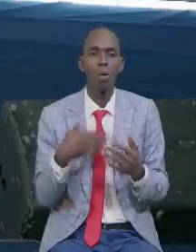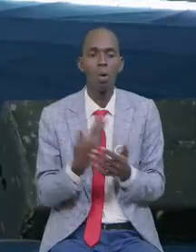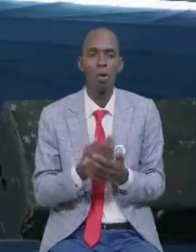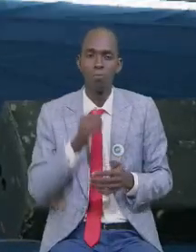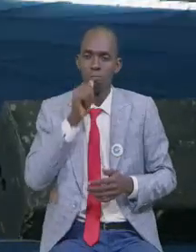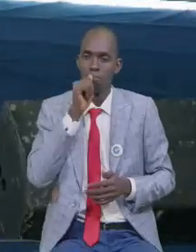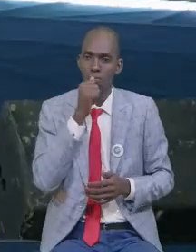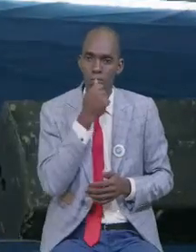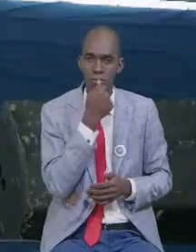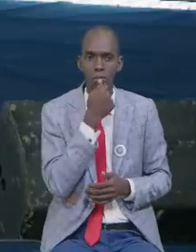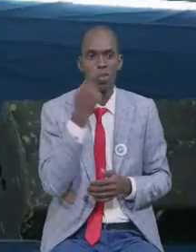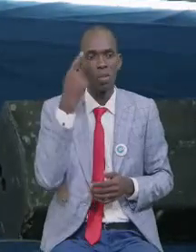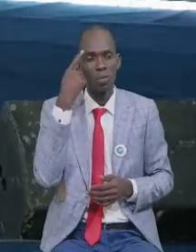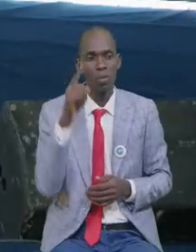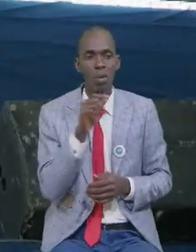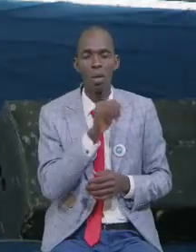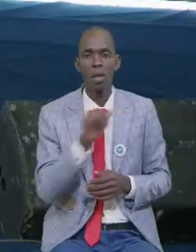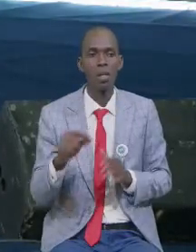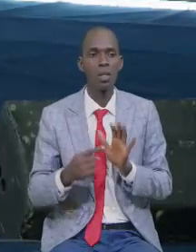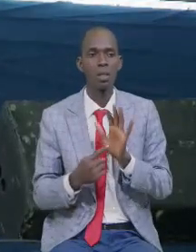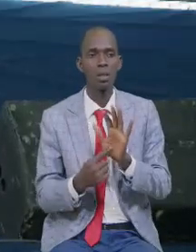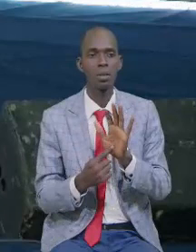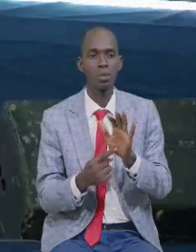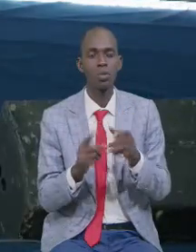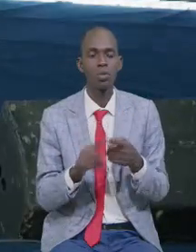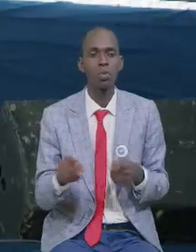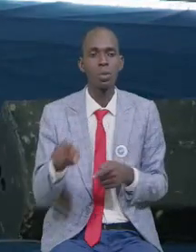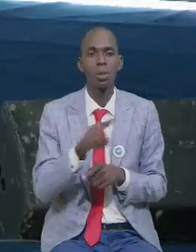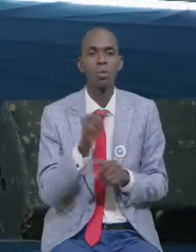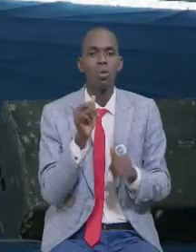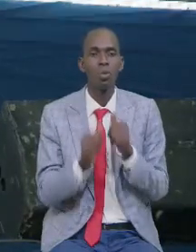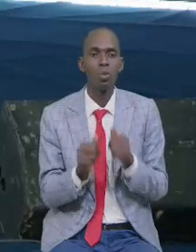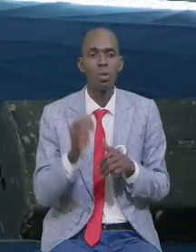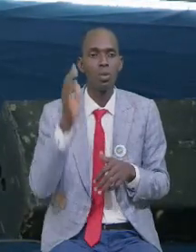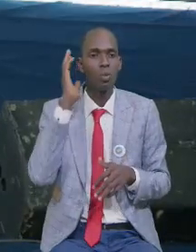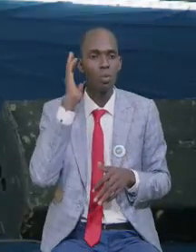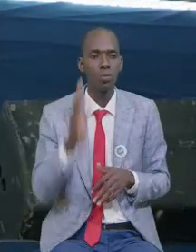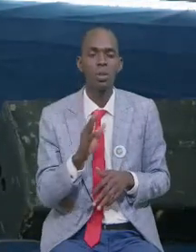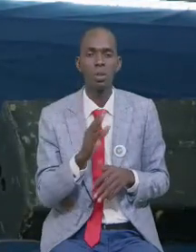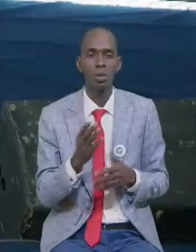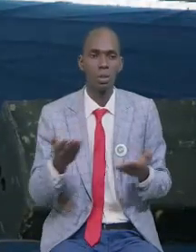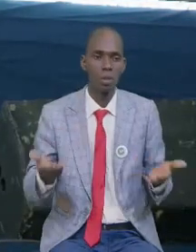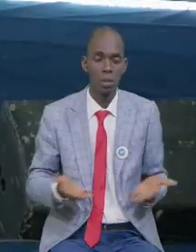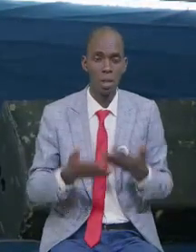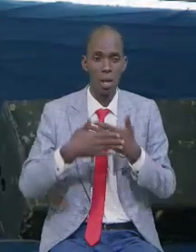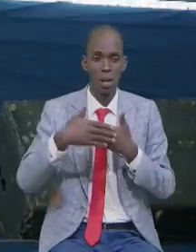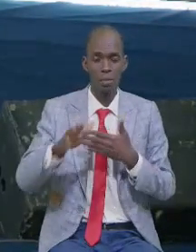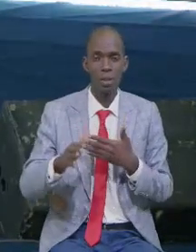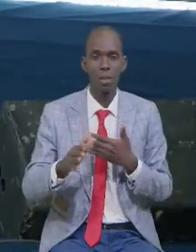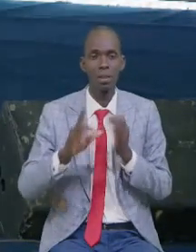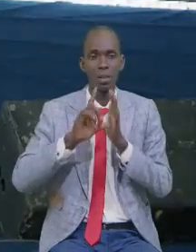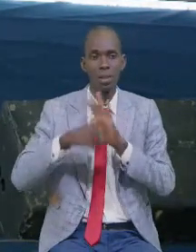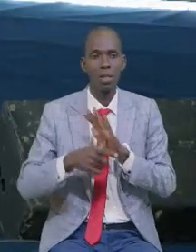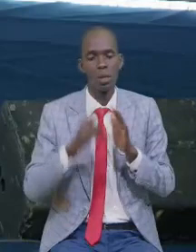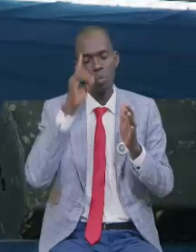longsuffering for a pattern to them that should hereafter believe